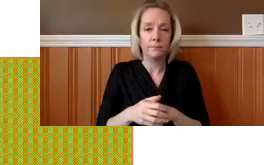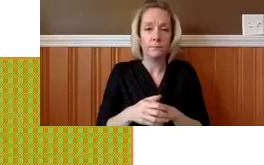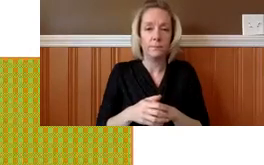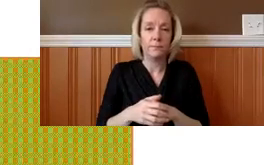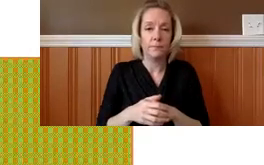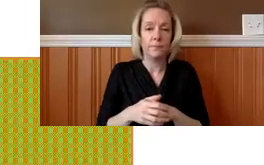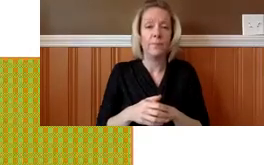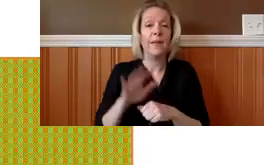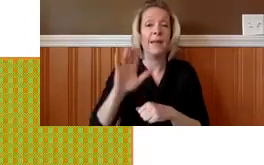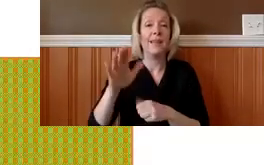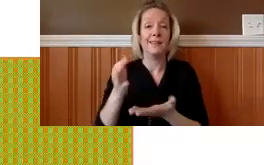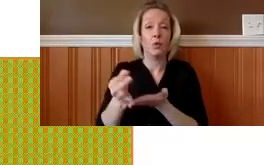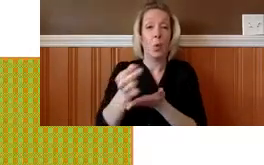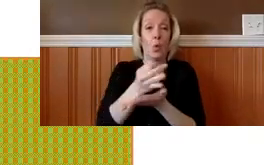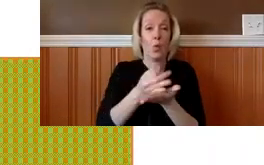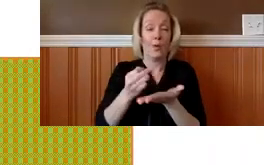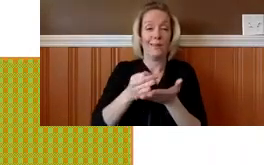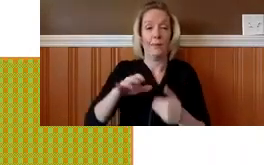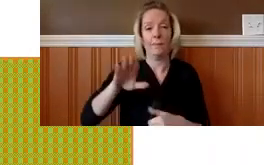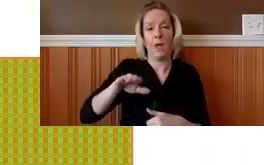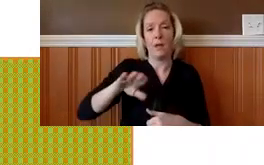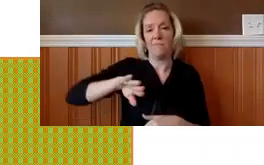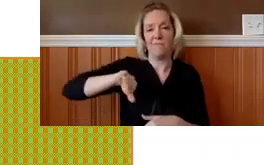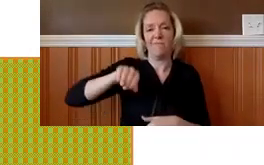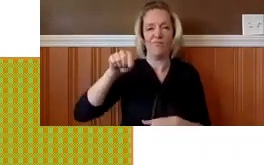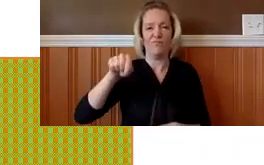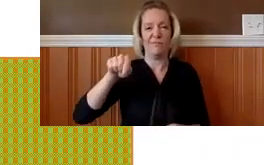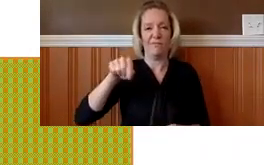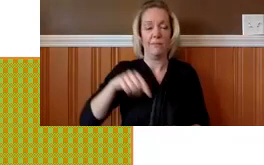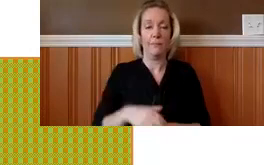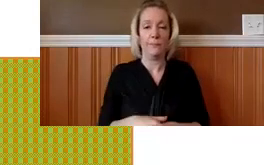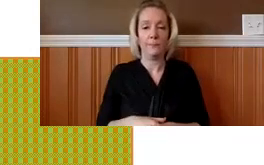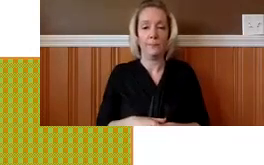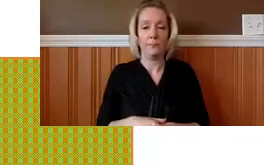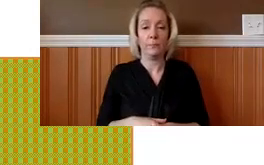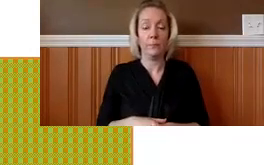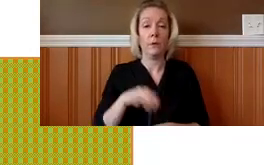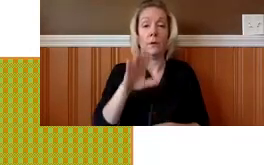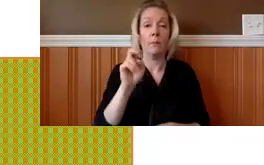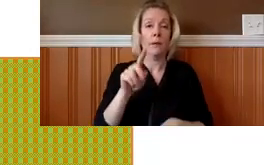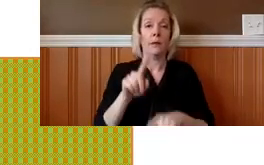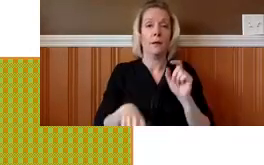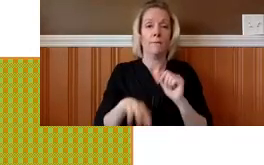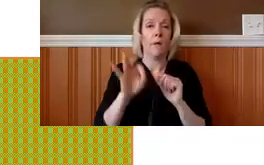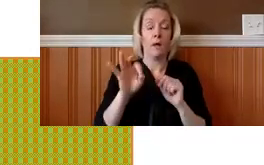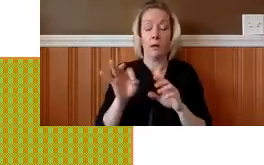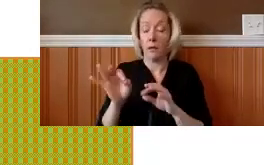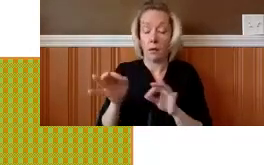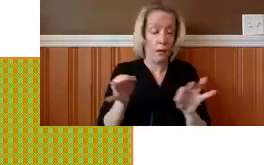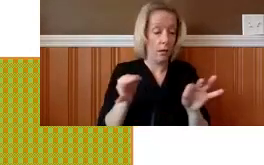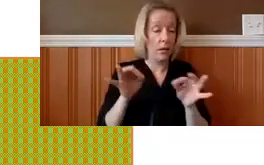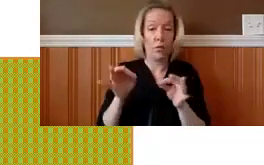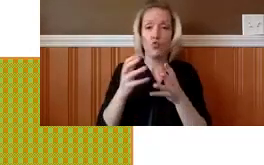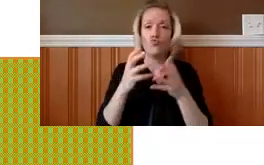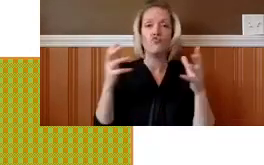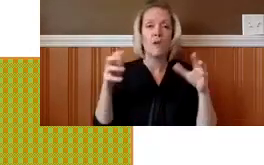here on the bottom right, where my hand just went. And he cannot even find them independently because there's too much there.